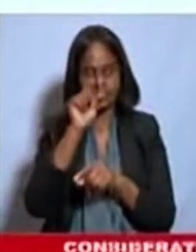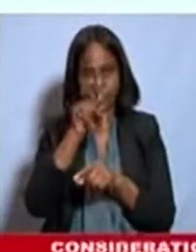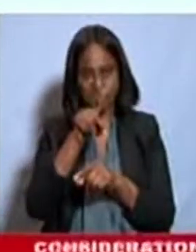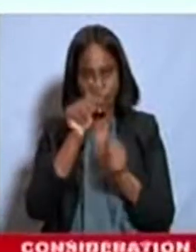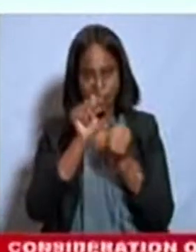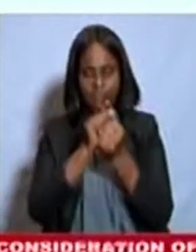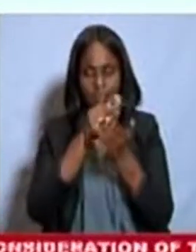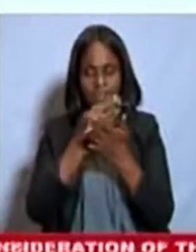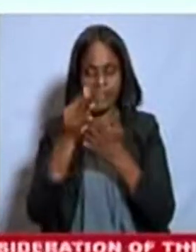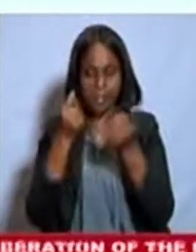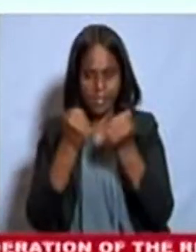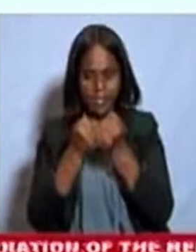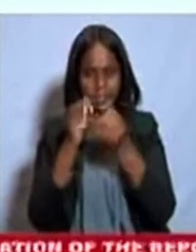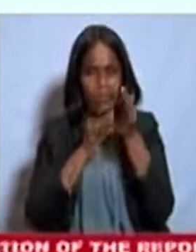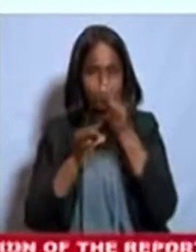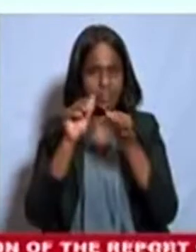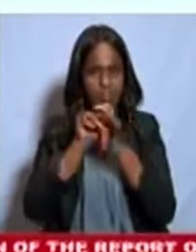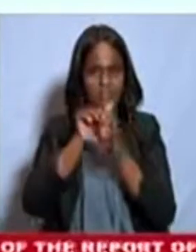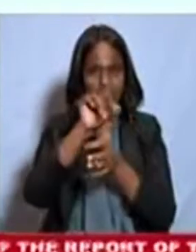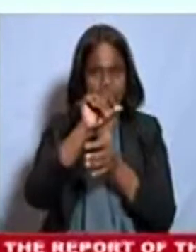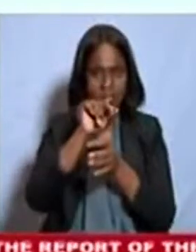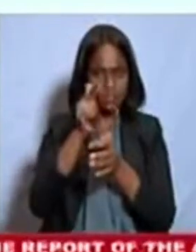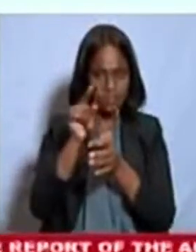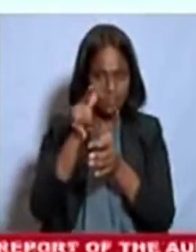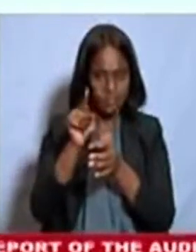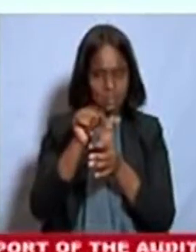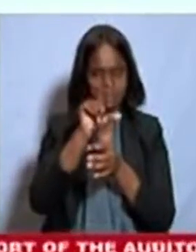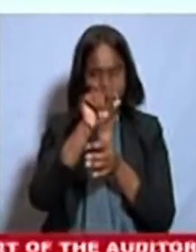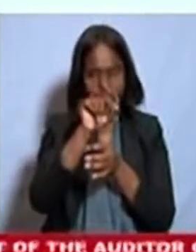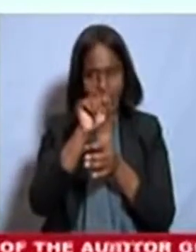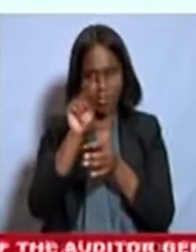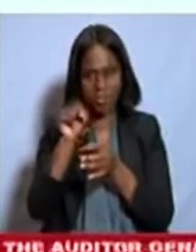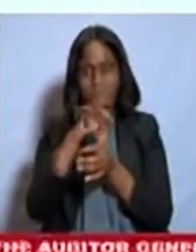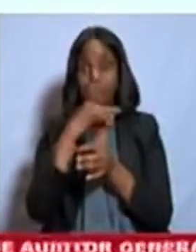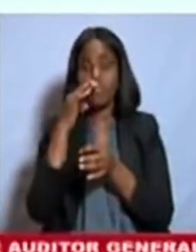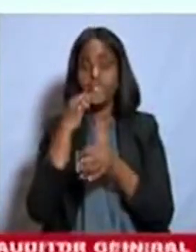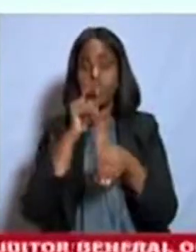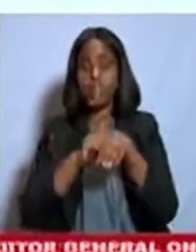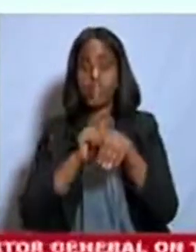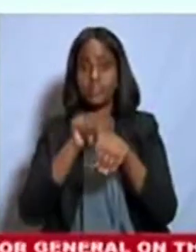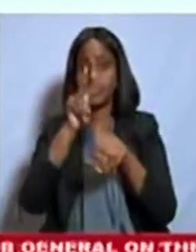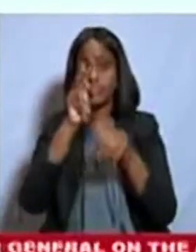FSIP revealed that during the 2021-2022 farming season,